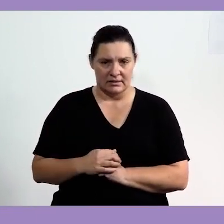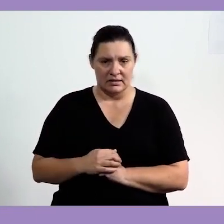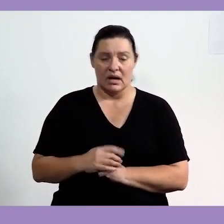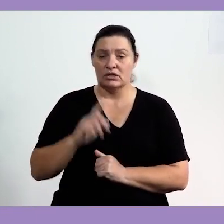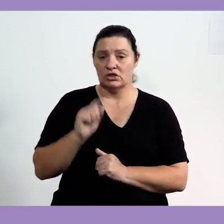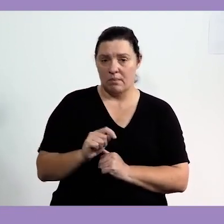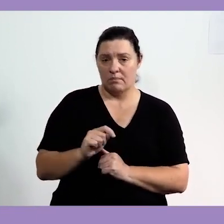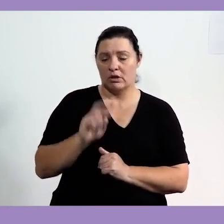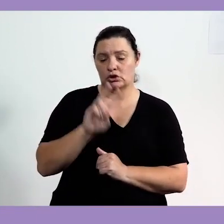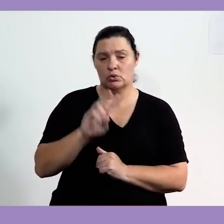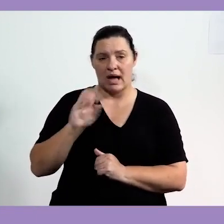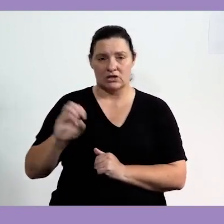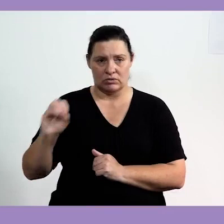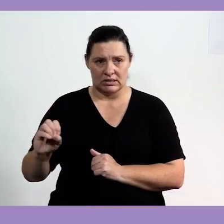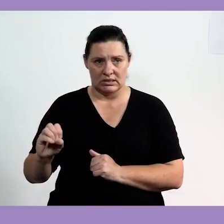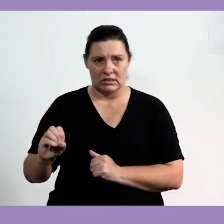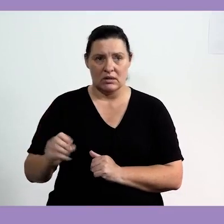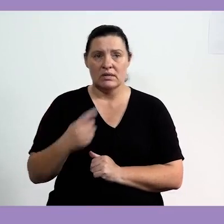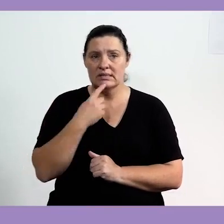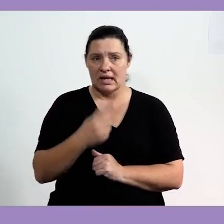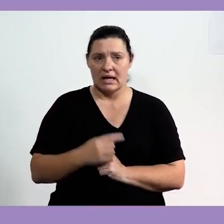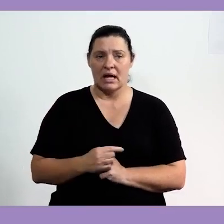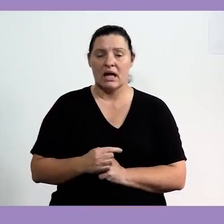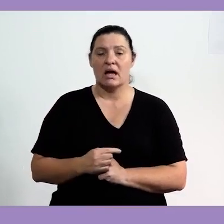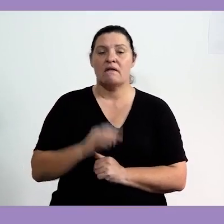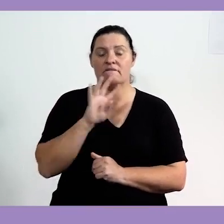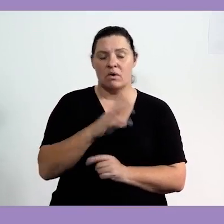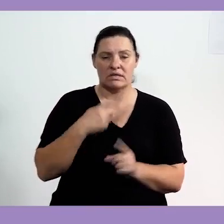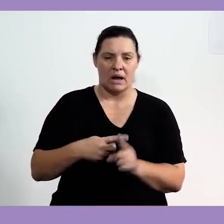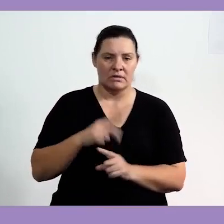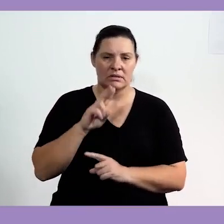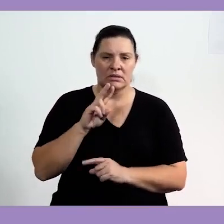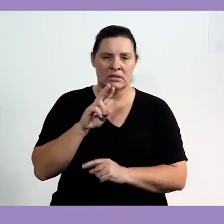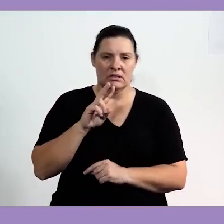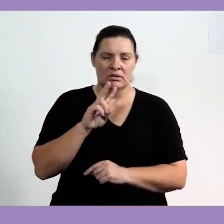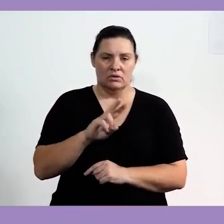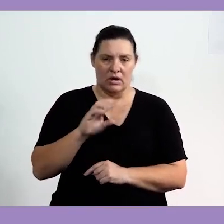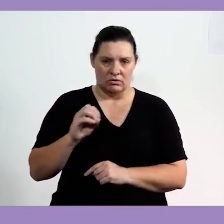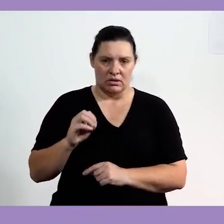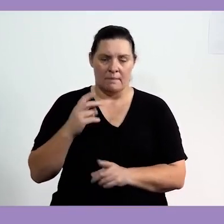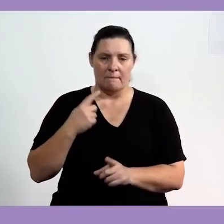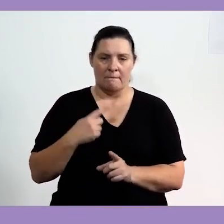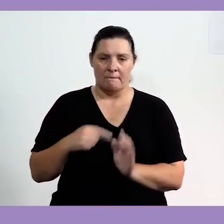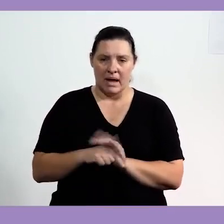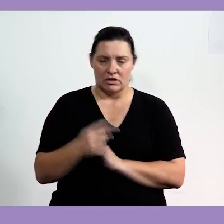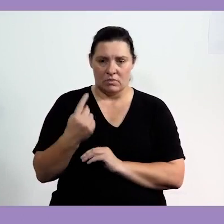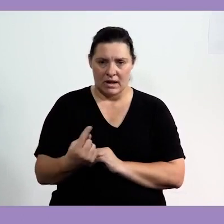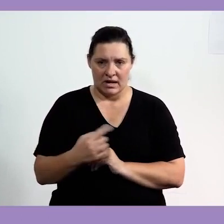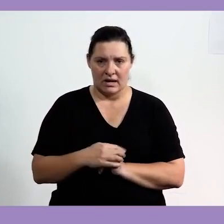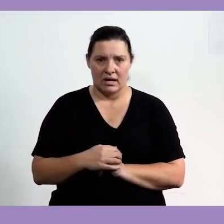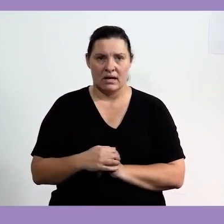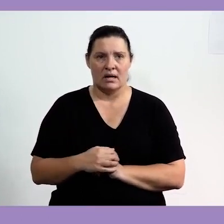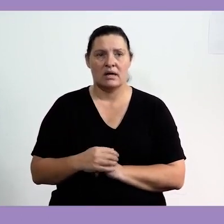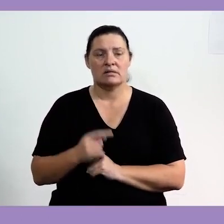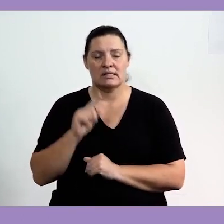199. And for term number 200, we are going to say there 4 multiplied by 200 minus 1. That is going to